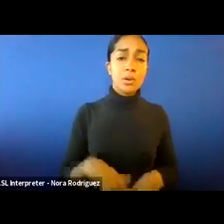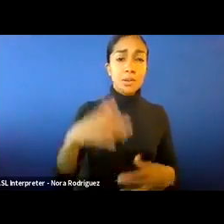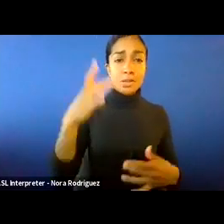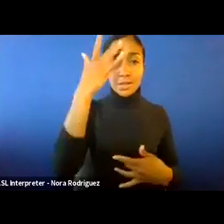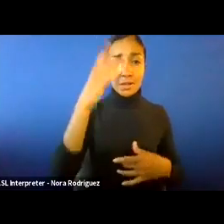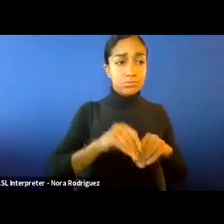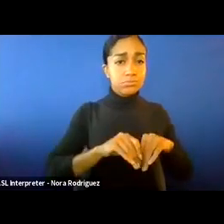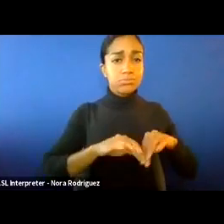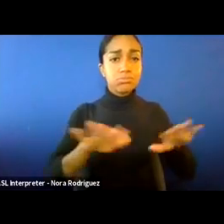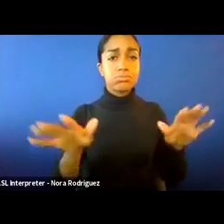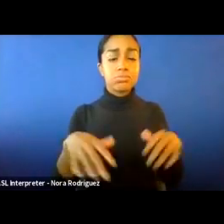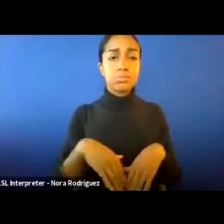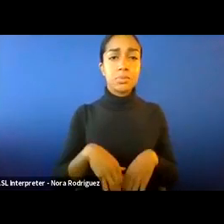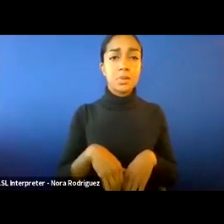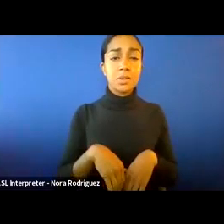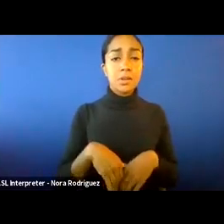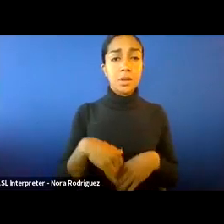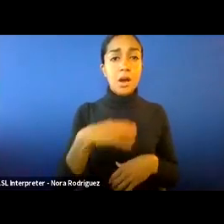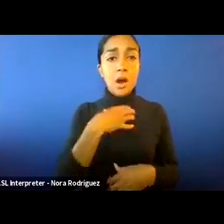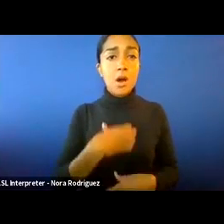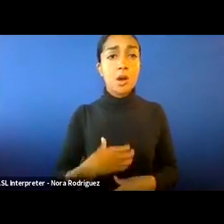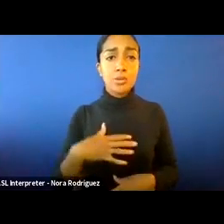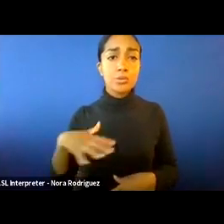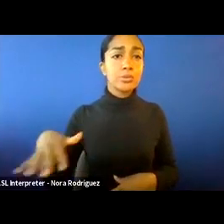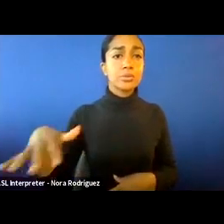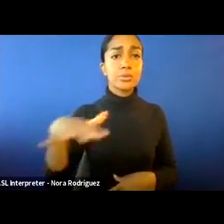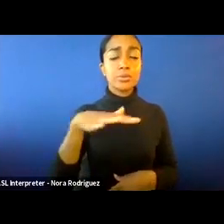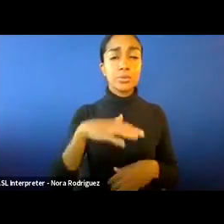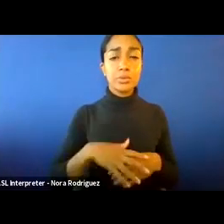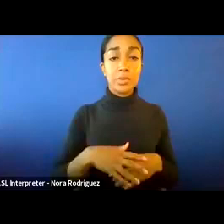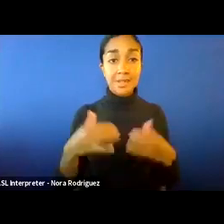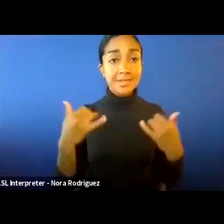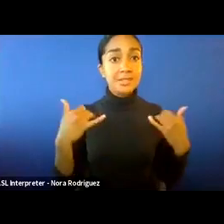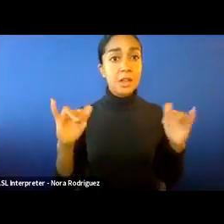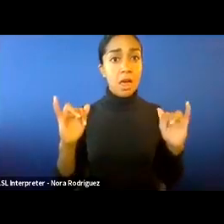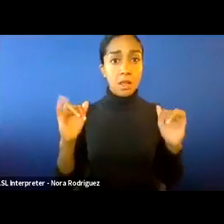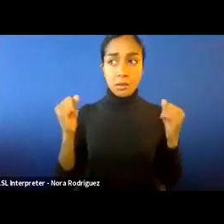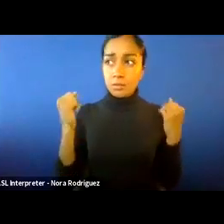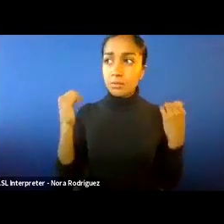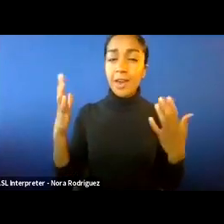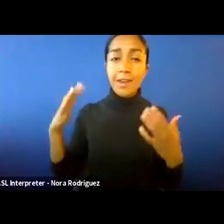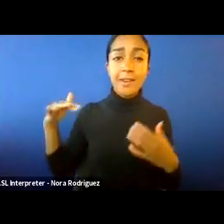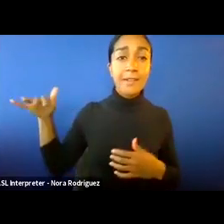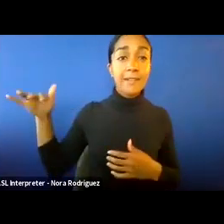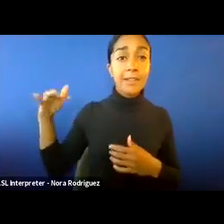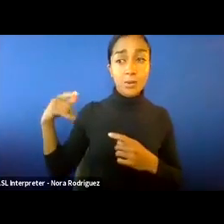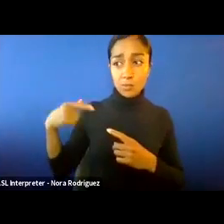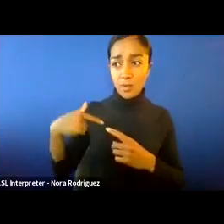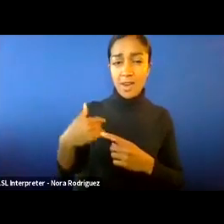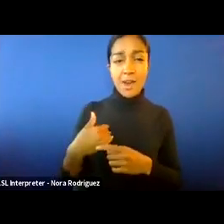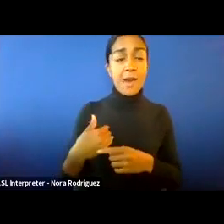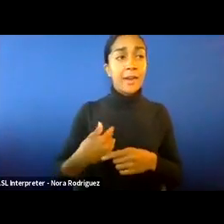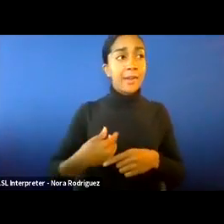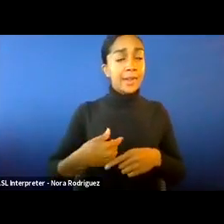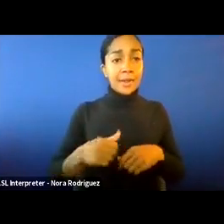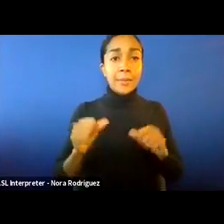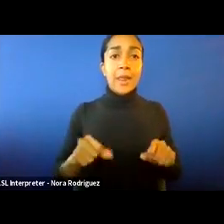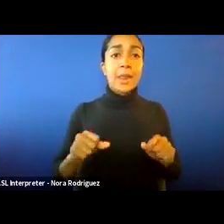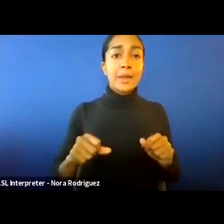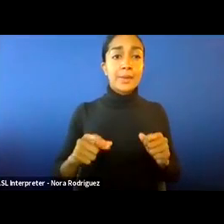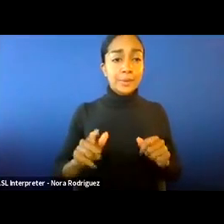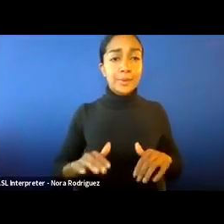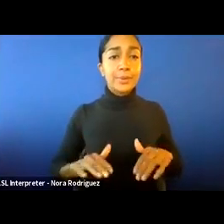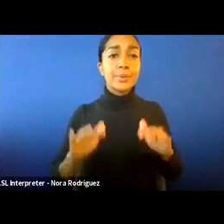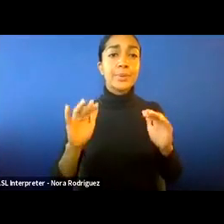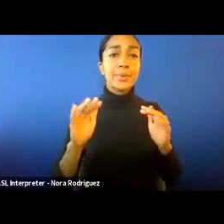famine. And still, some of you had the fortitude to gather up seeds of okra, black